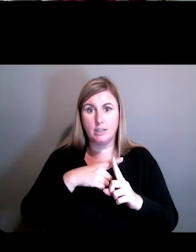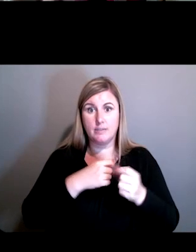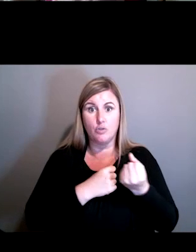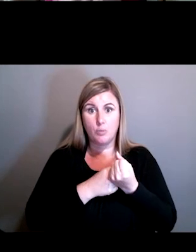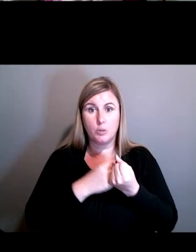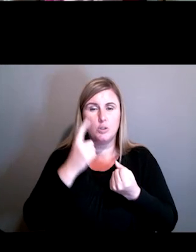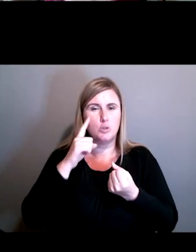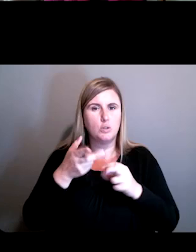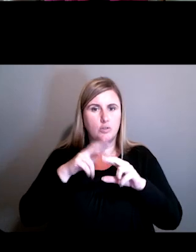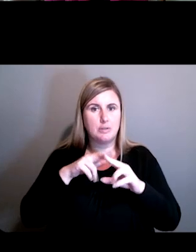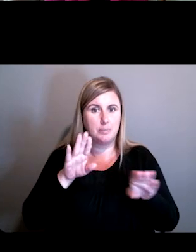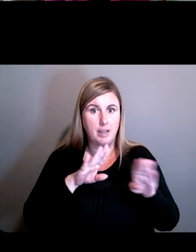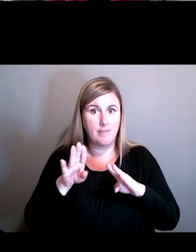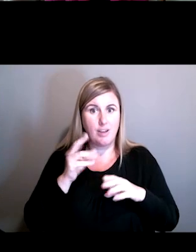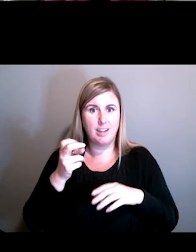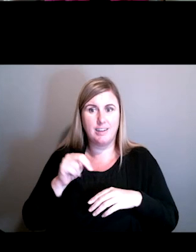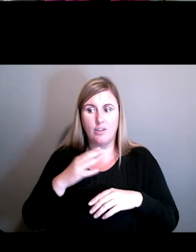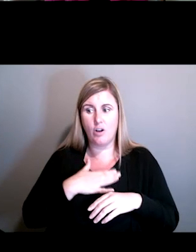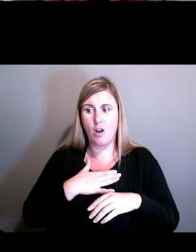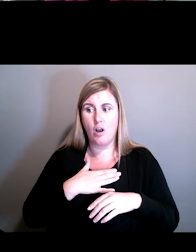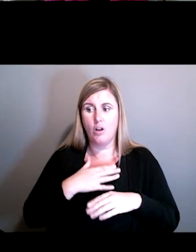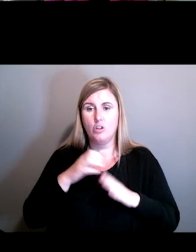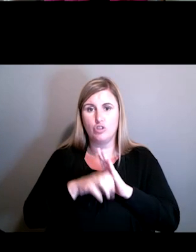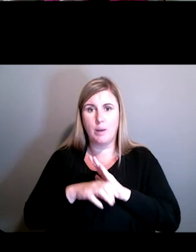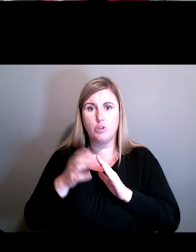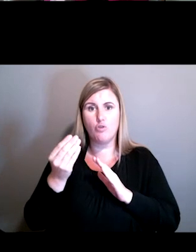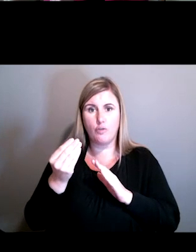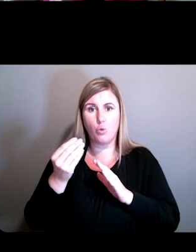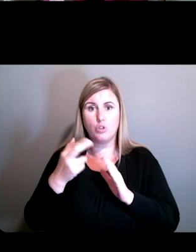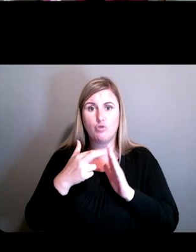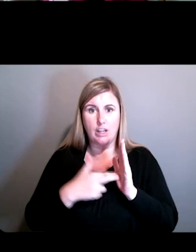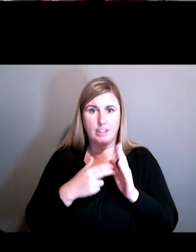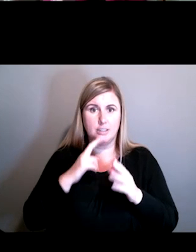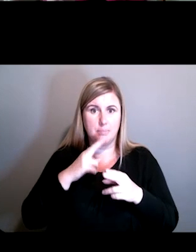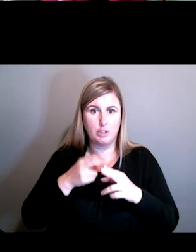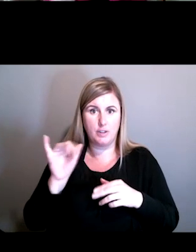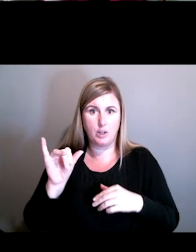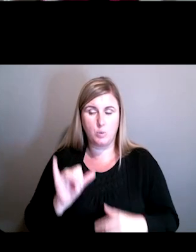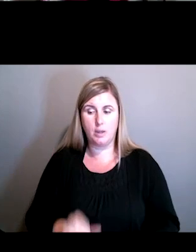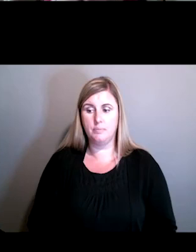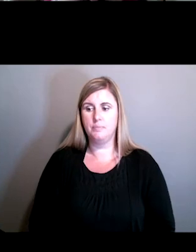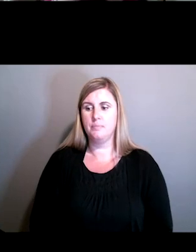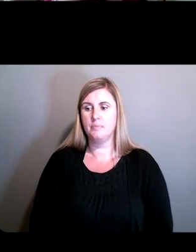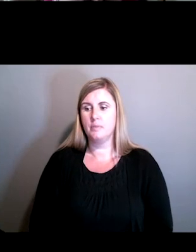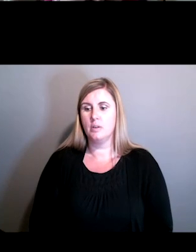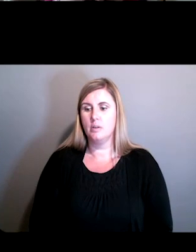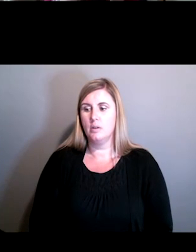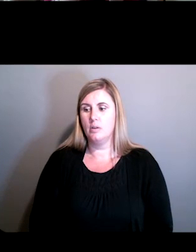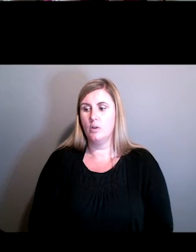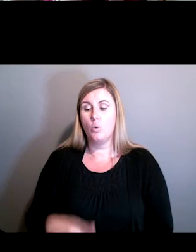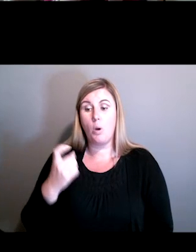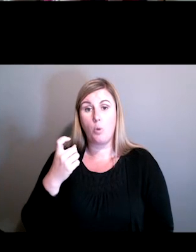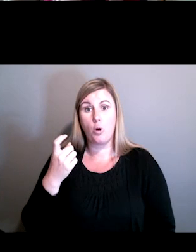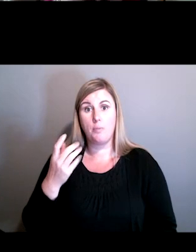our chapter 14 regulations state that as well. And one more caveat before we move on. Remember, when you are